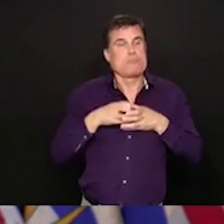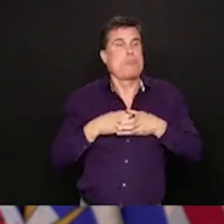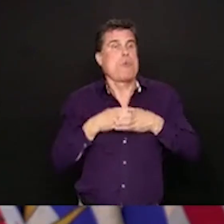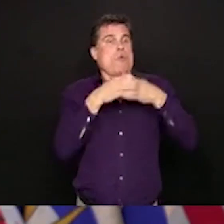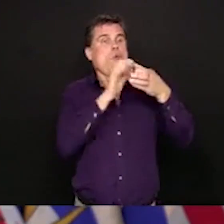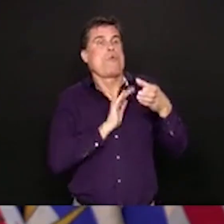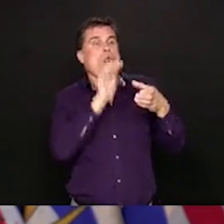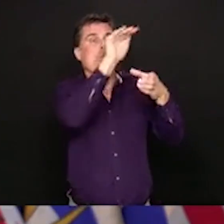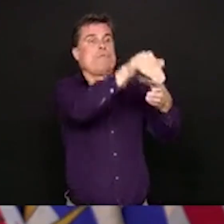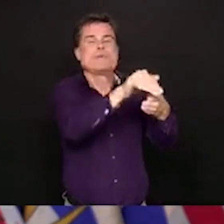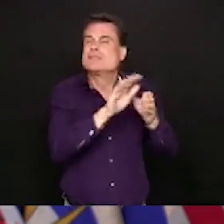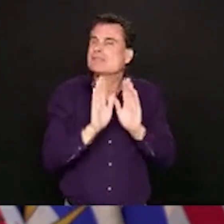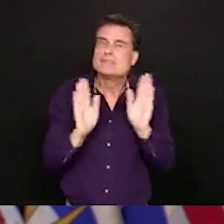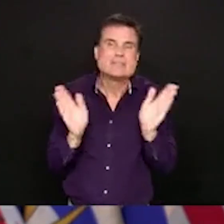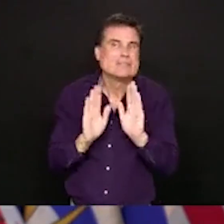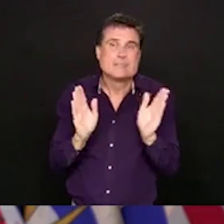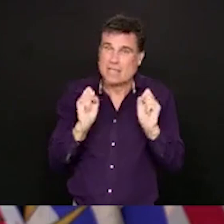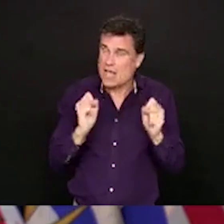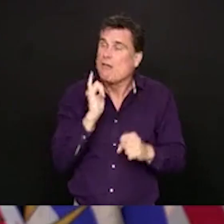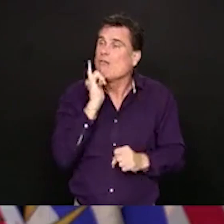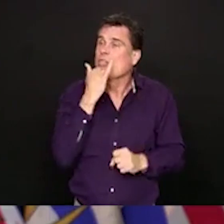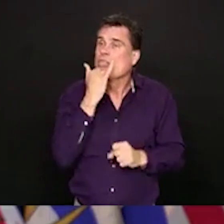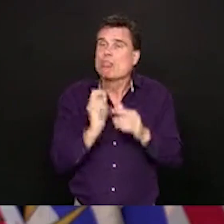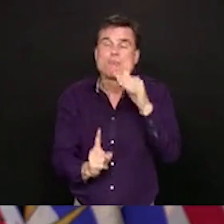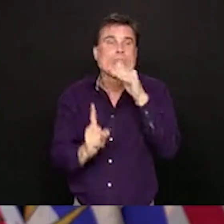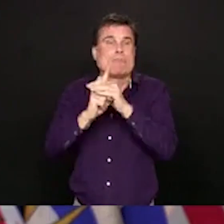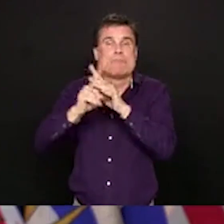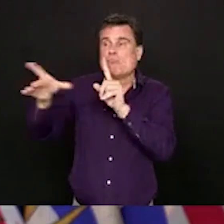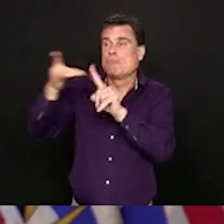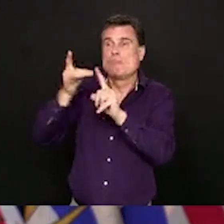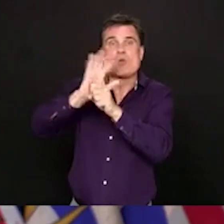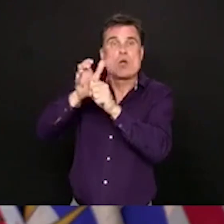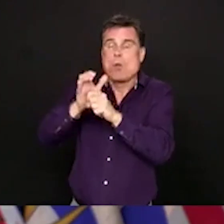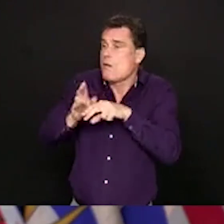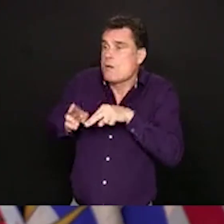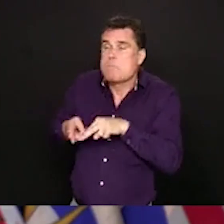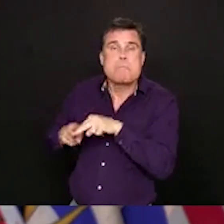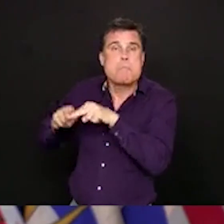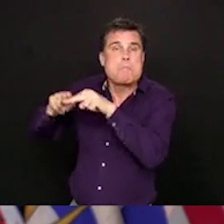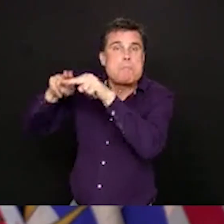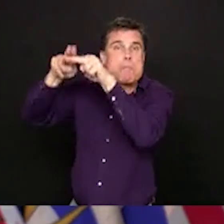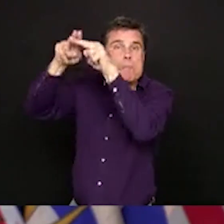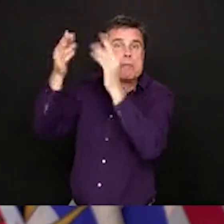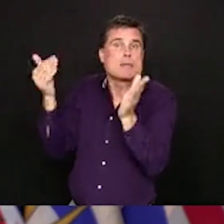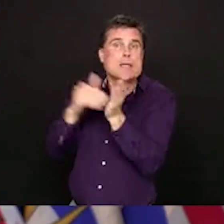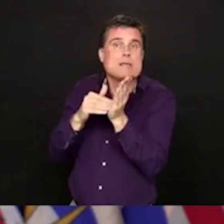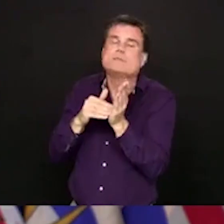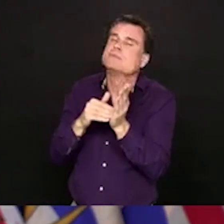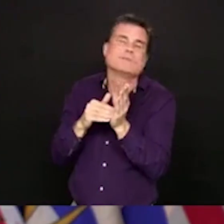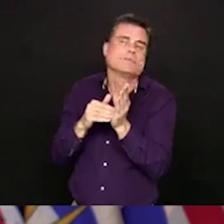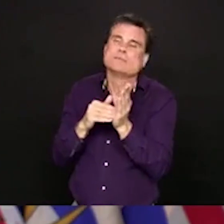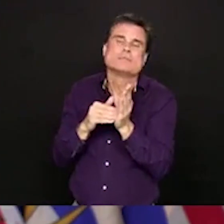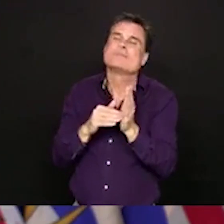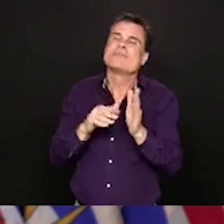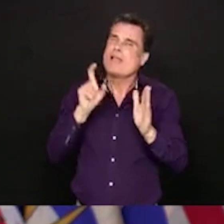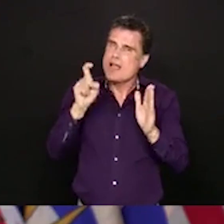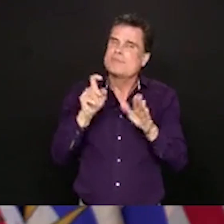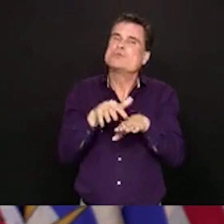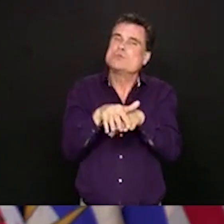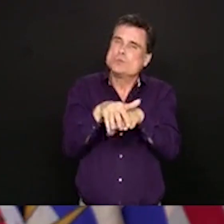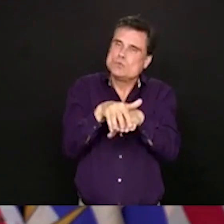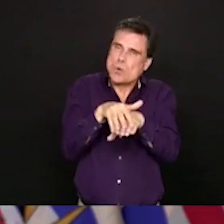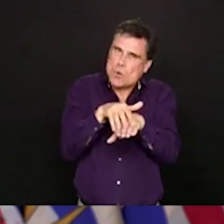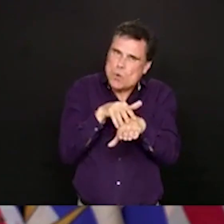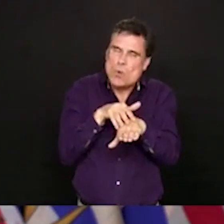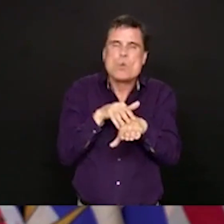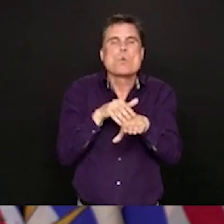to gradually open things up, but keep those restrictions and be able to find people really quickly before it turns into